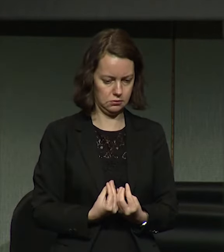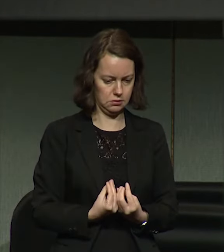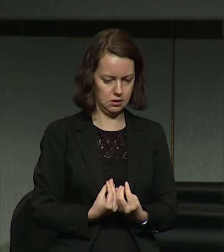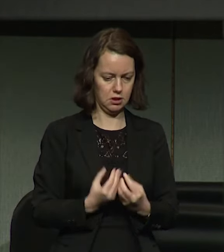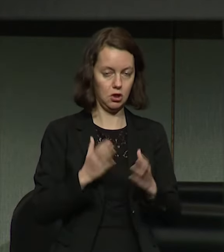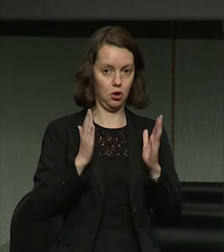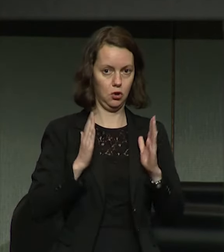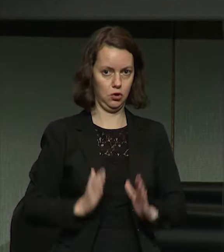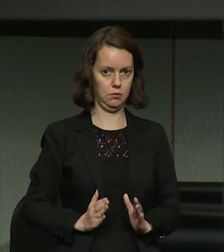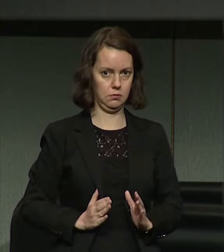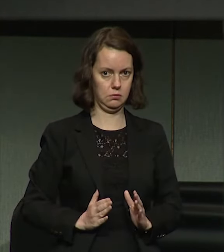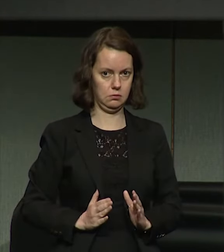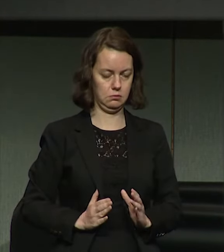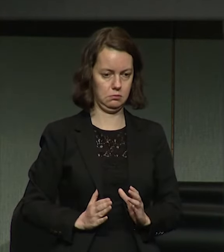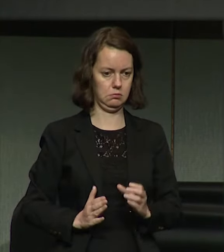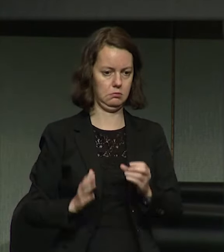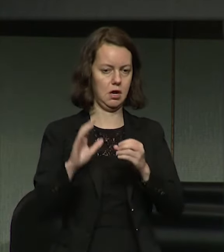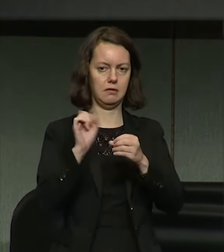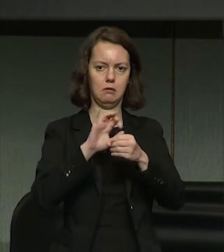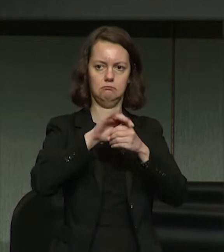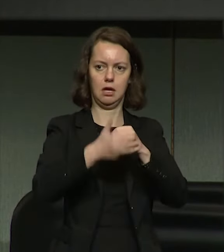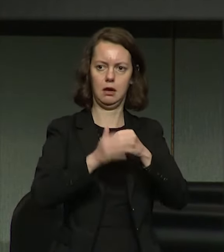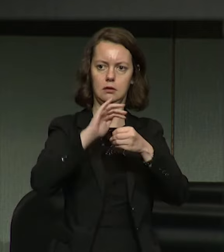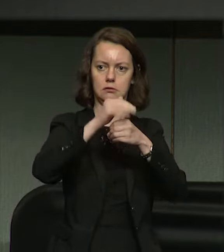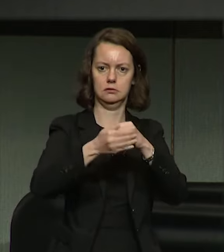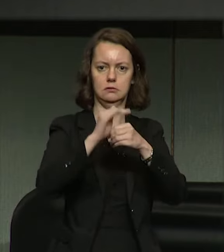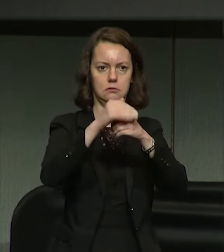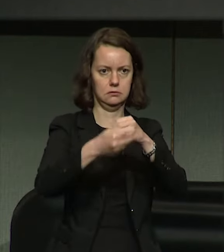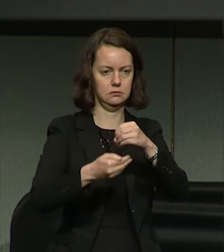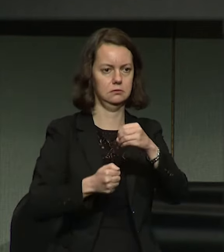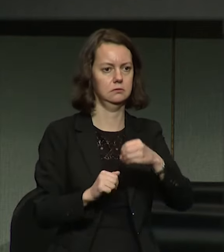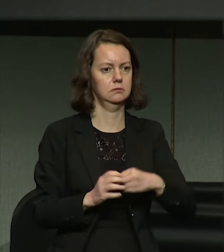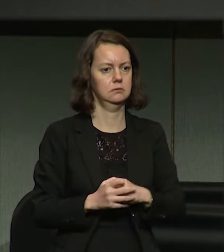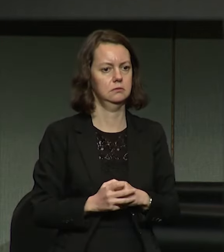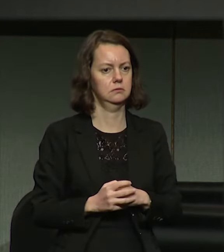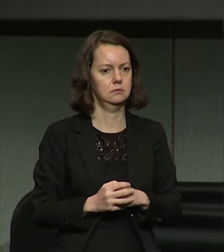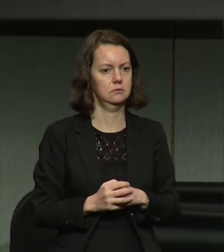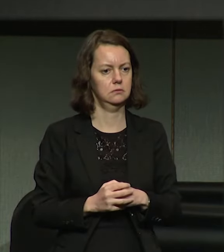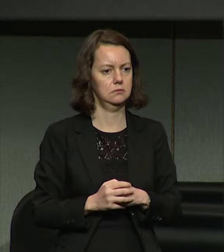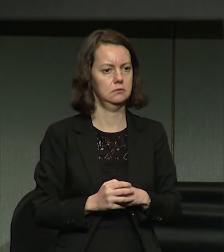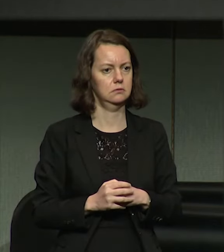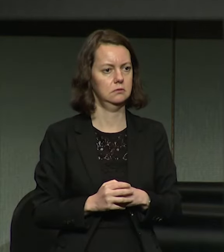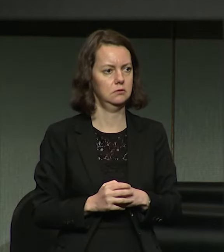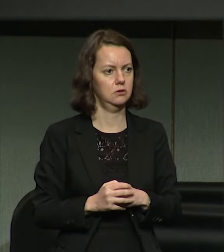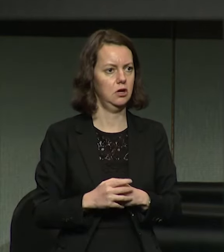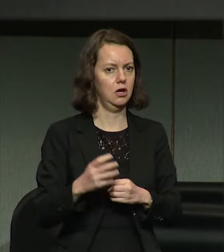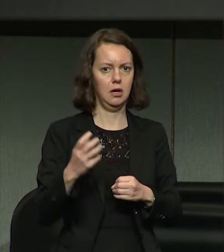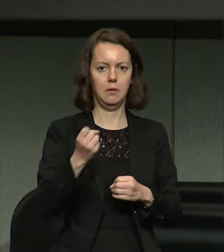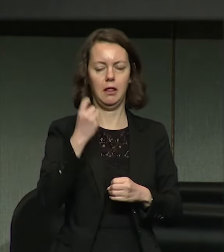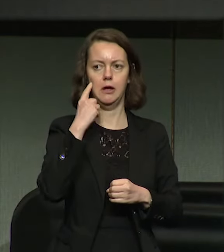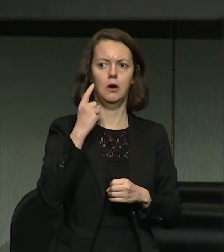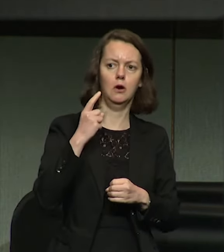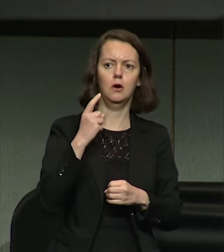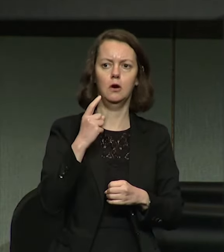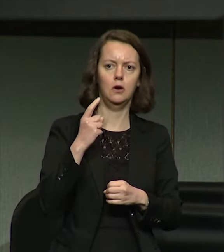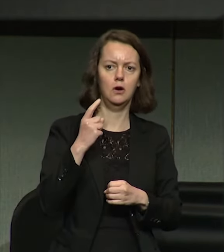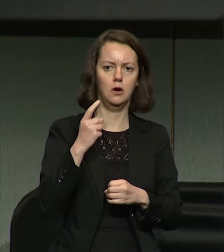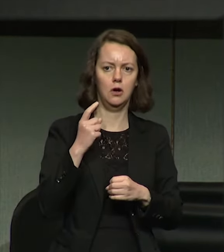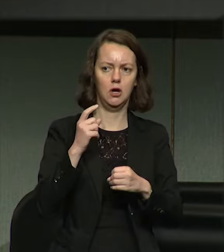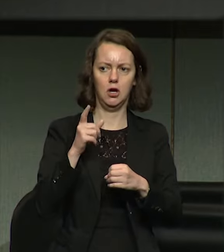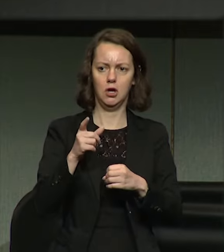humanity, and these mediations upon our core humanity, then you don't have to be in a thing where you think you have to smash